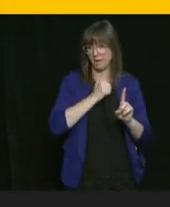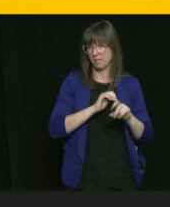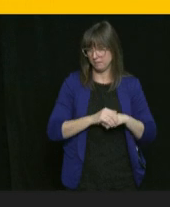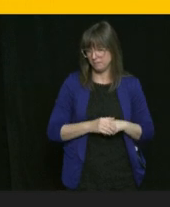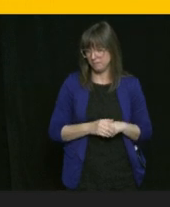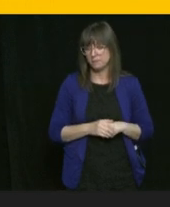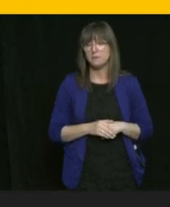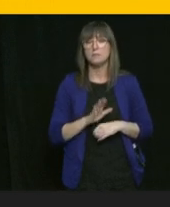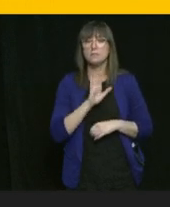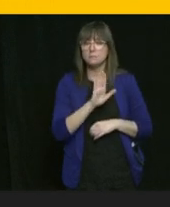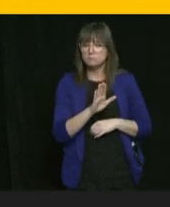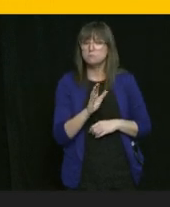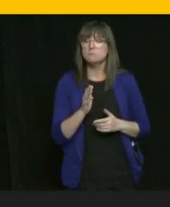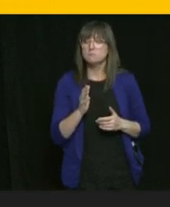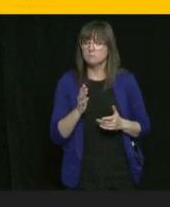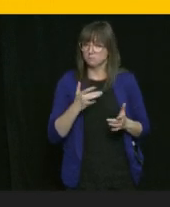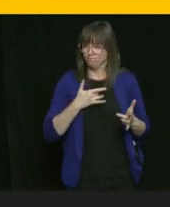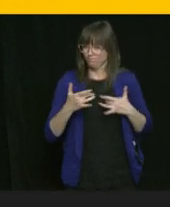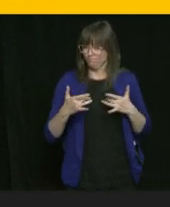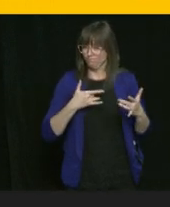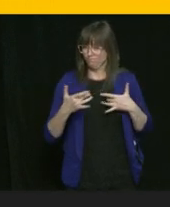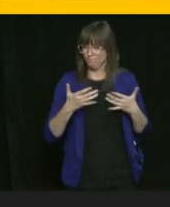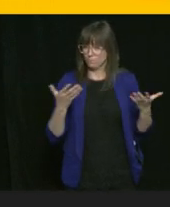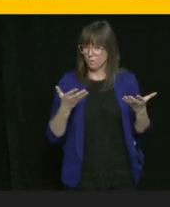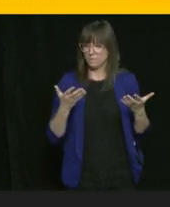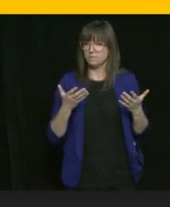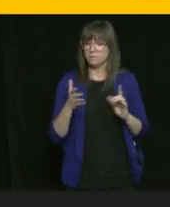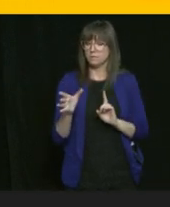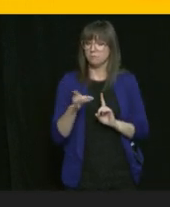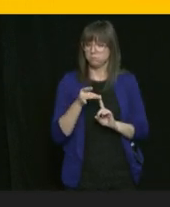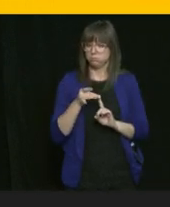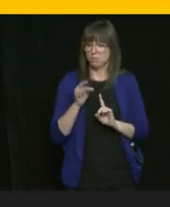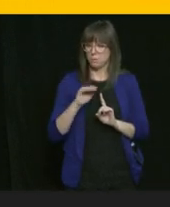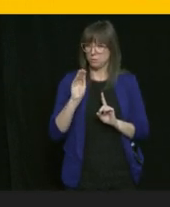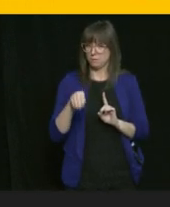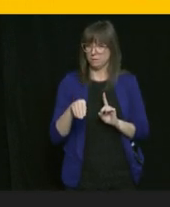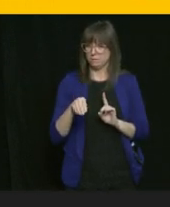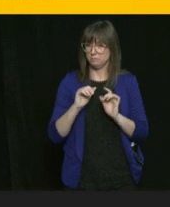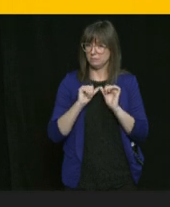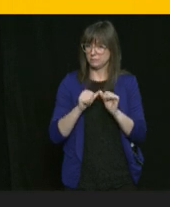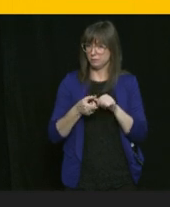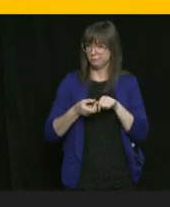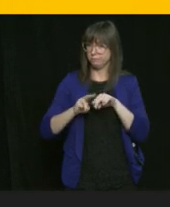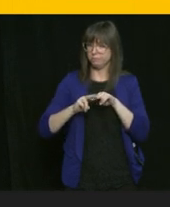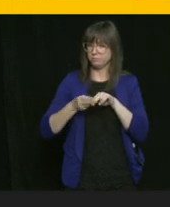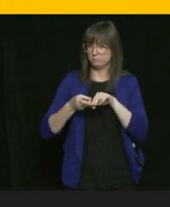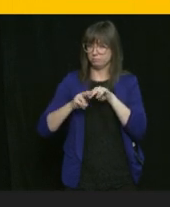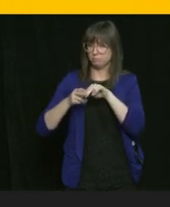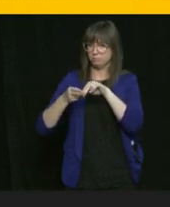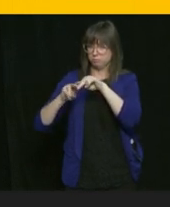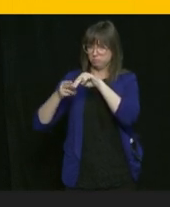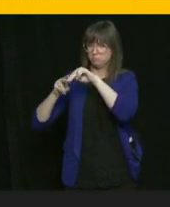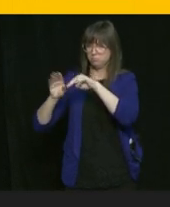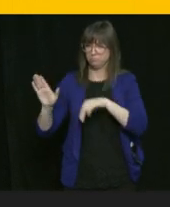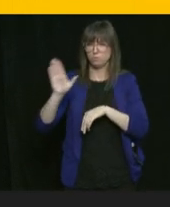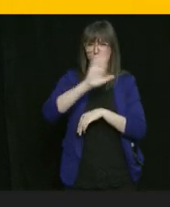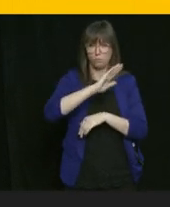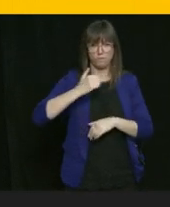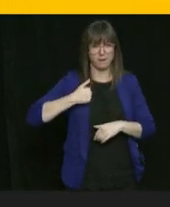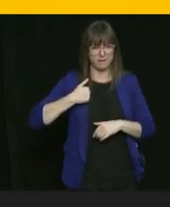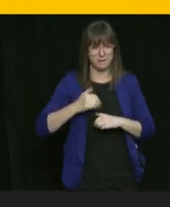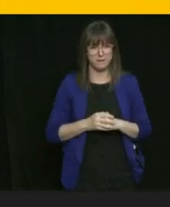However, worryingly, we are seeing that the percentage of people testing positive is continuing to rise across the country. Currently,